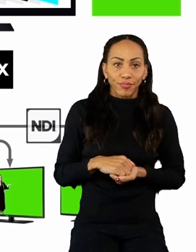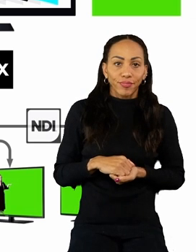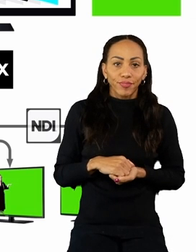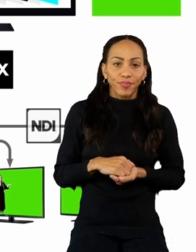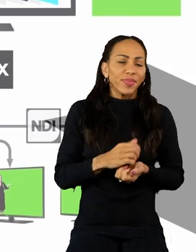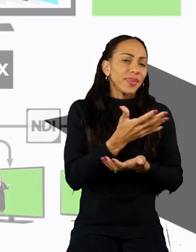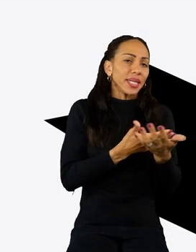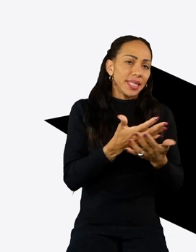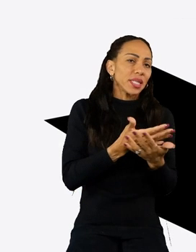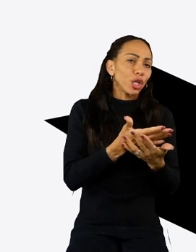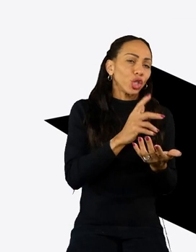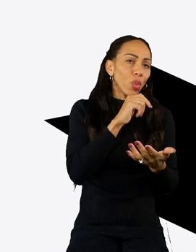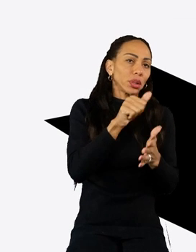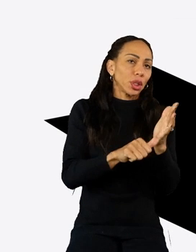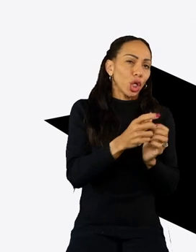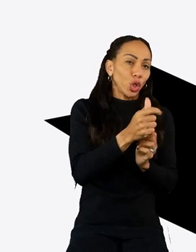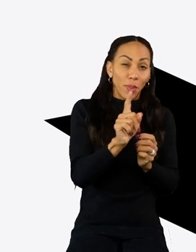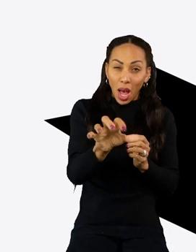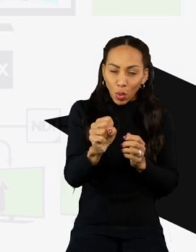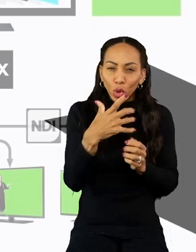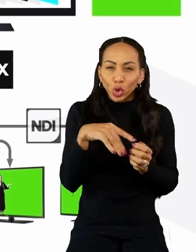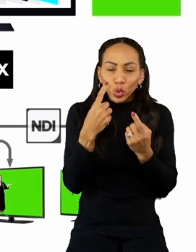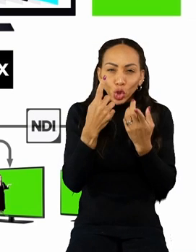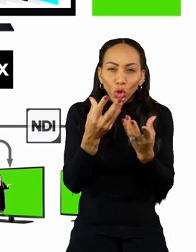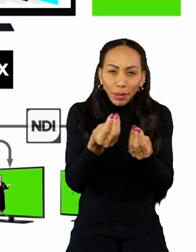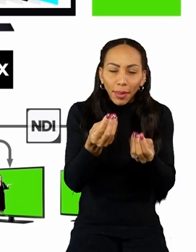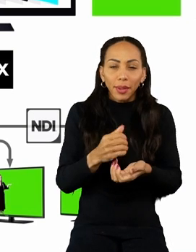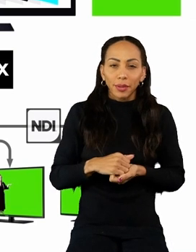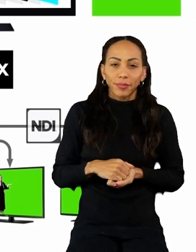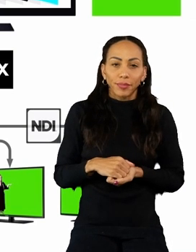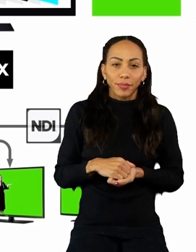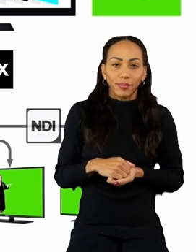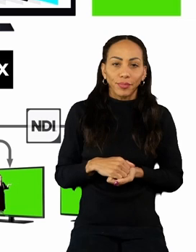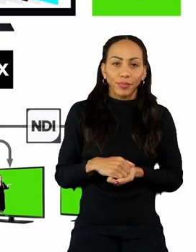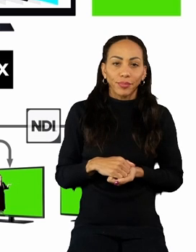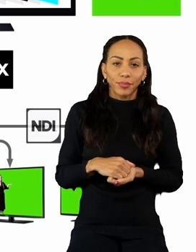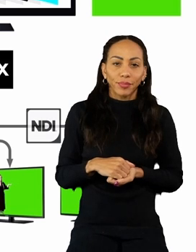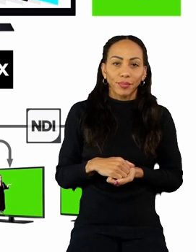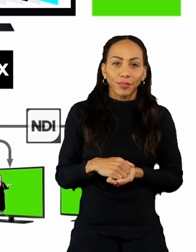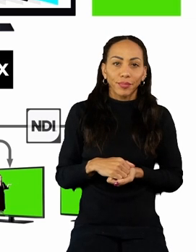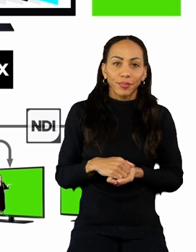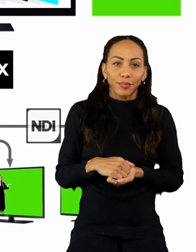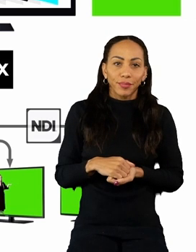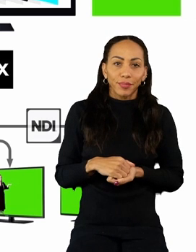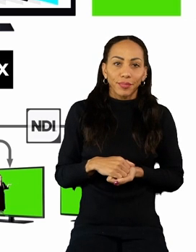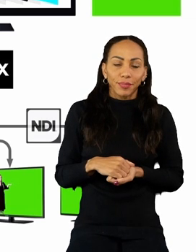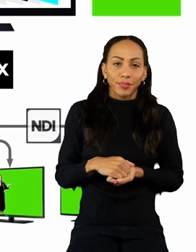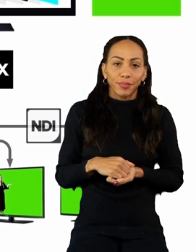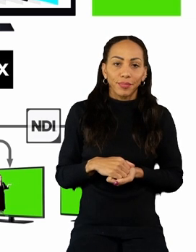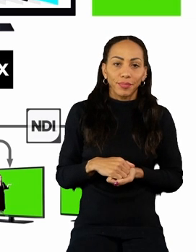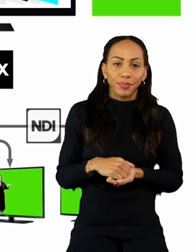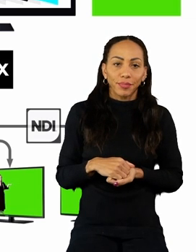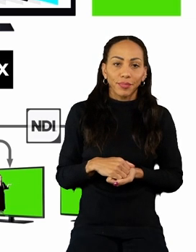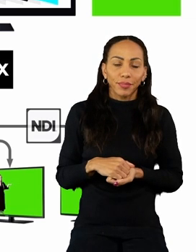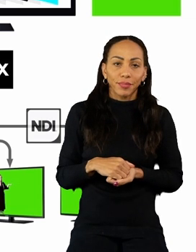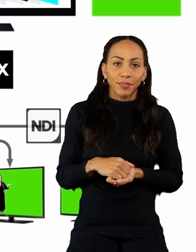could be in a theater. So I think, oh yeah, so we're going to go to discussion one in a minute, but I was going to show